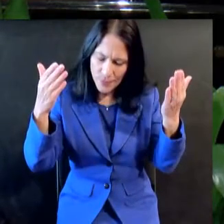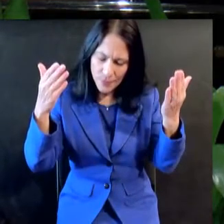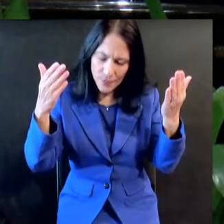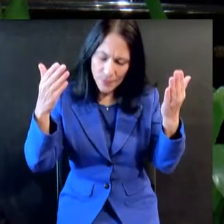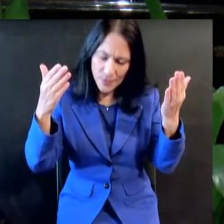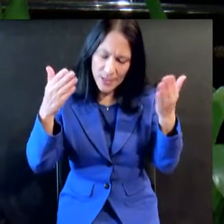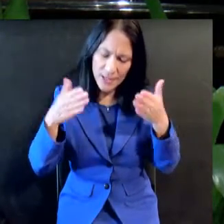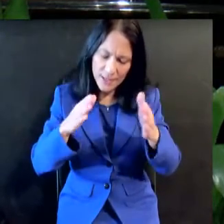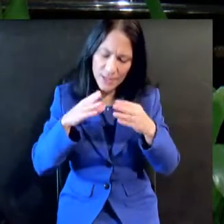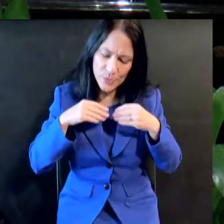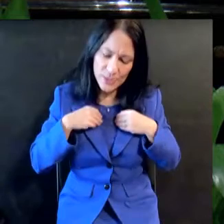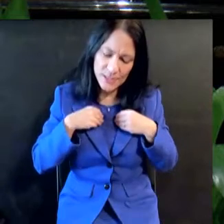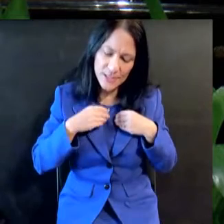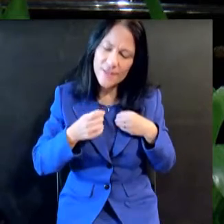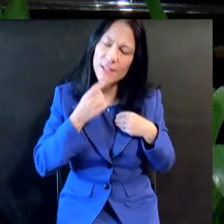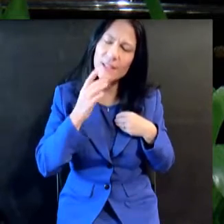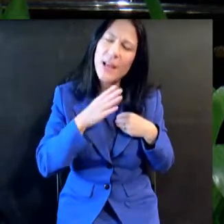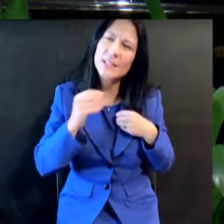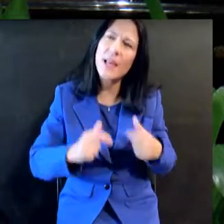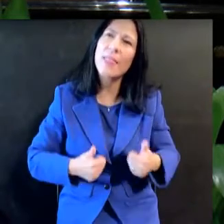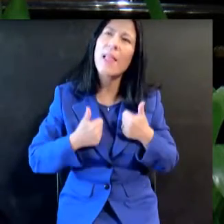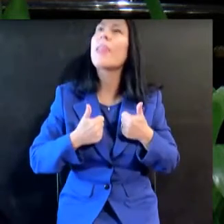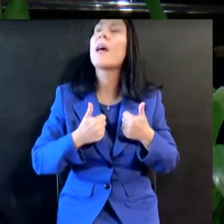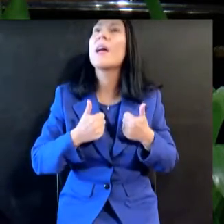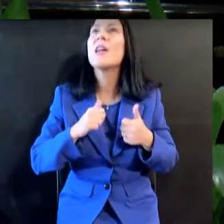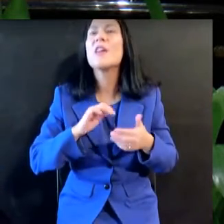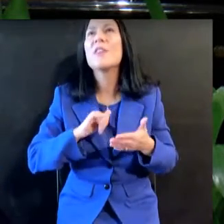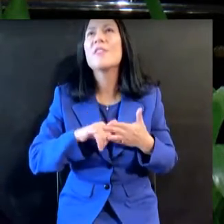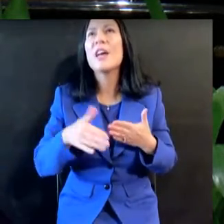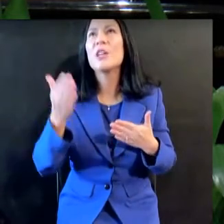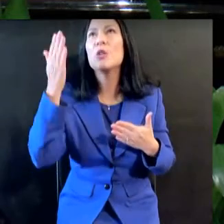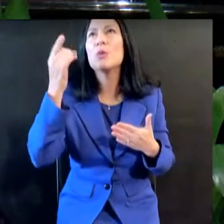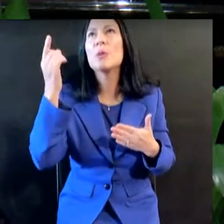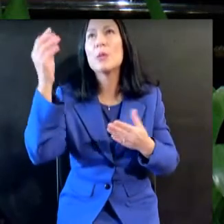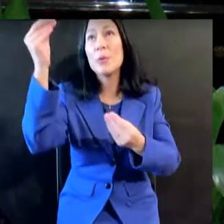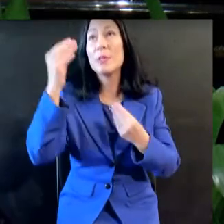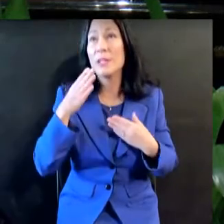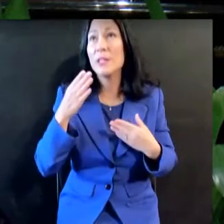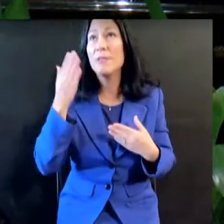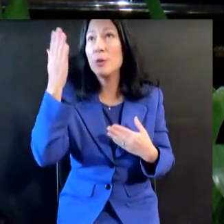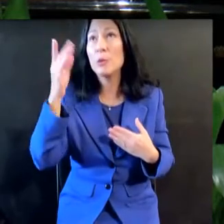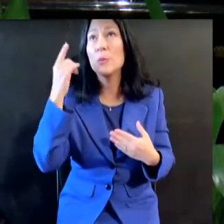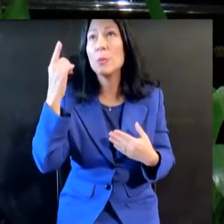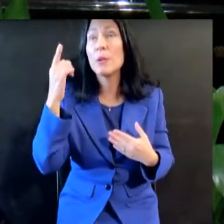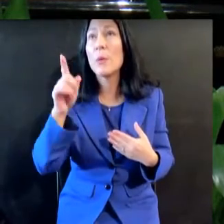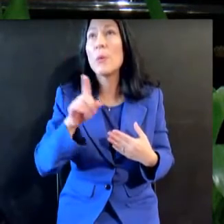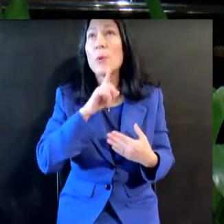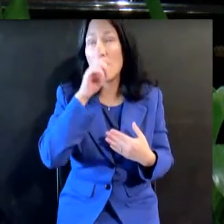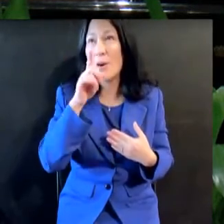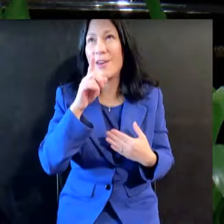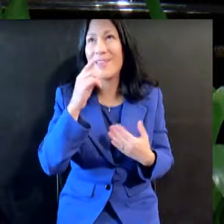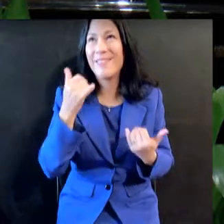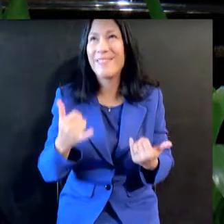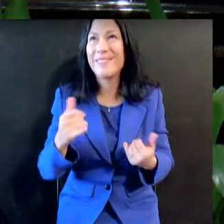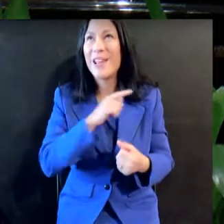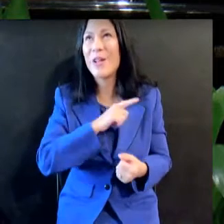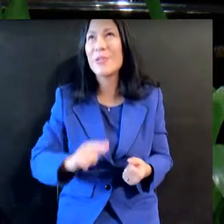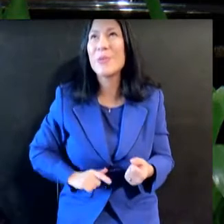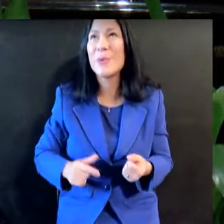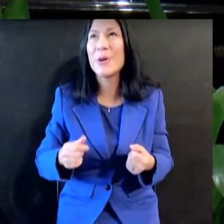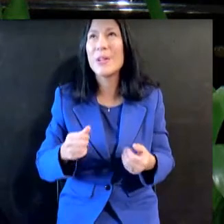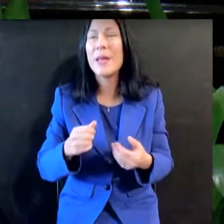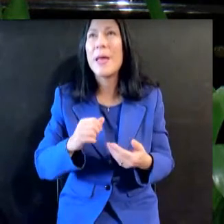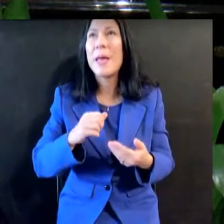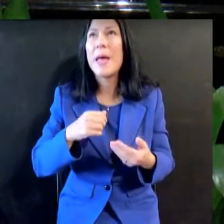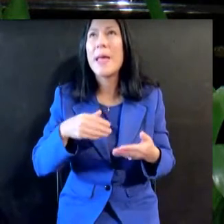the life that you alone not only give, but that you alone are now, Lord. And may we be